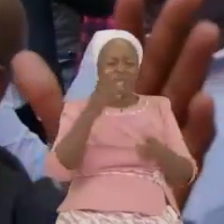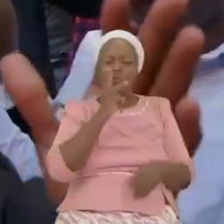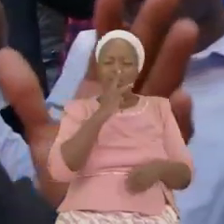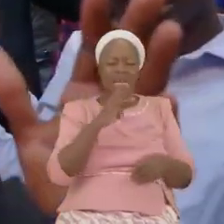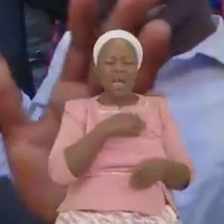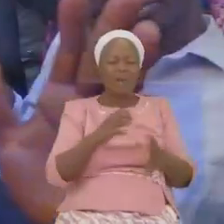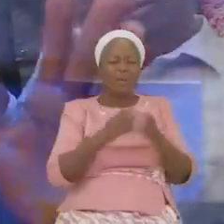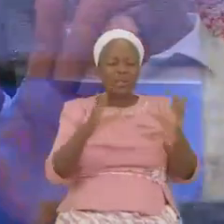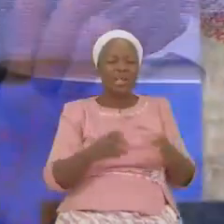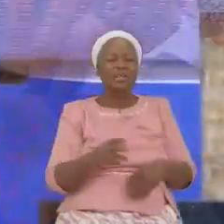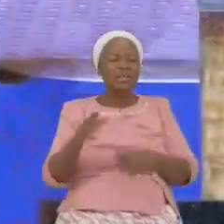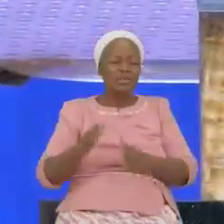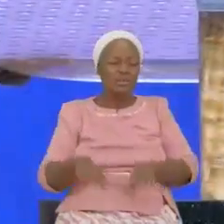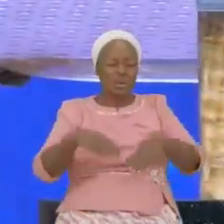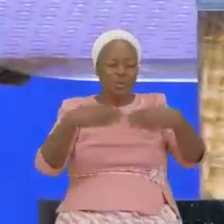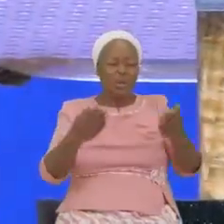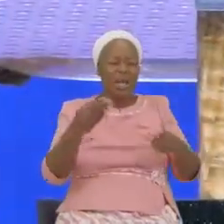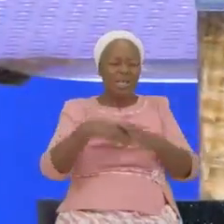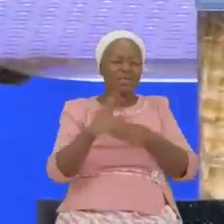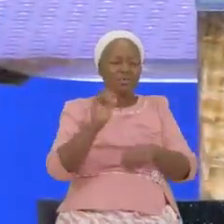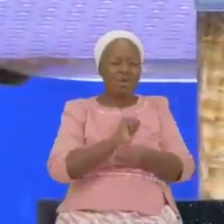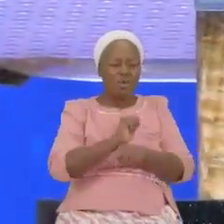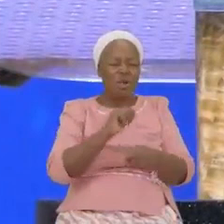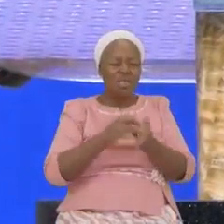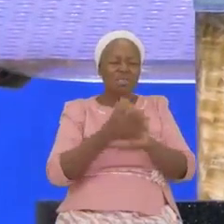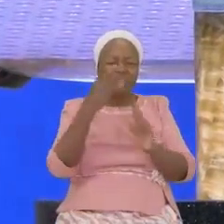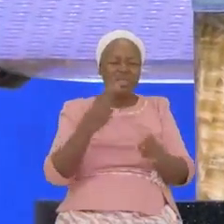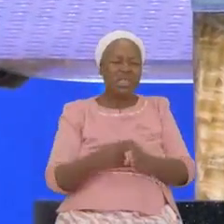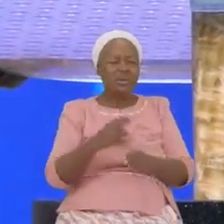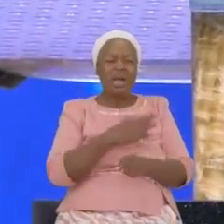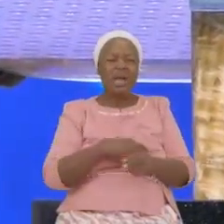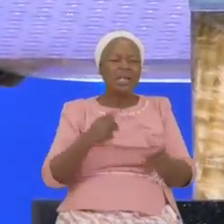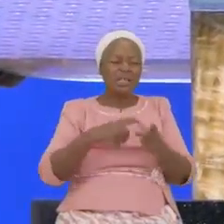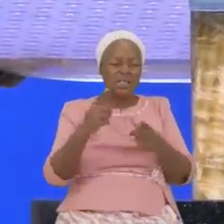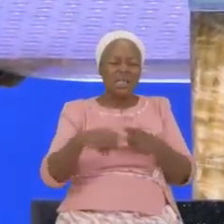Abundant supply in your trade, abundant supply in